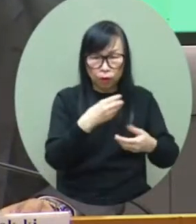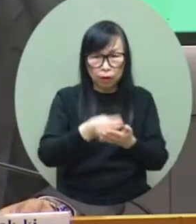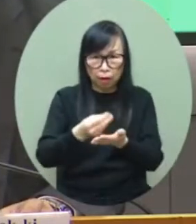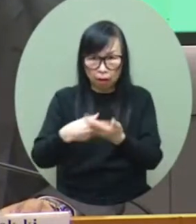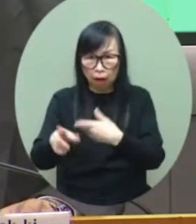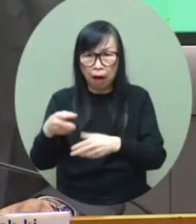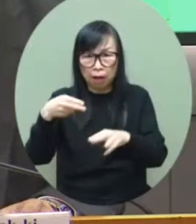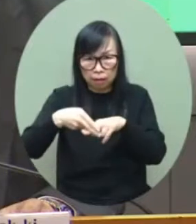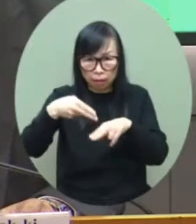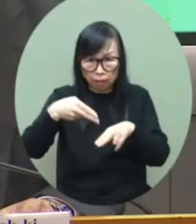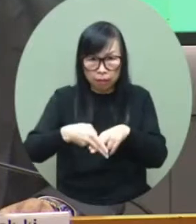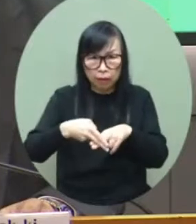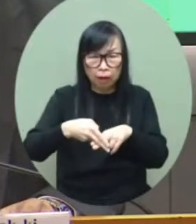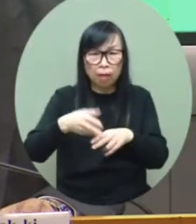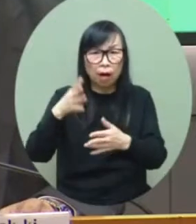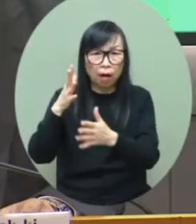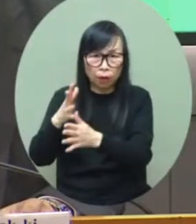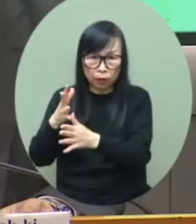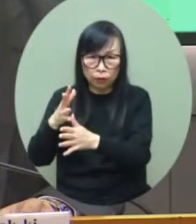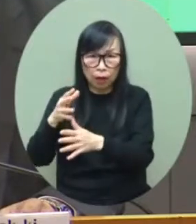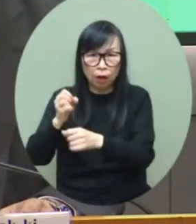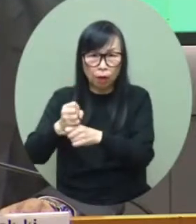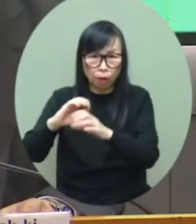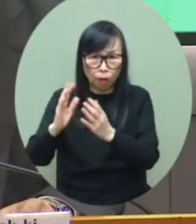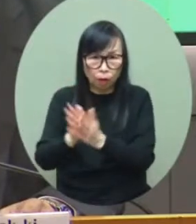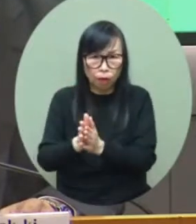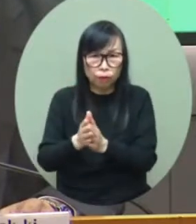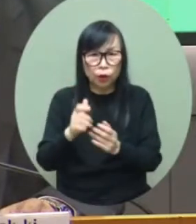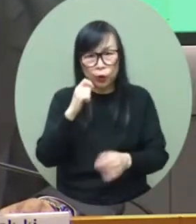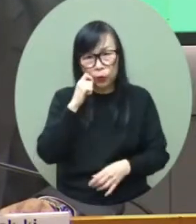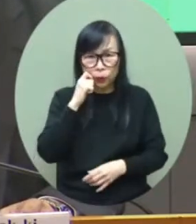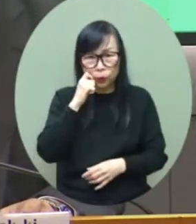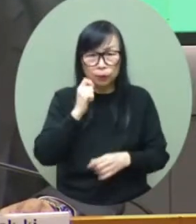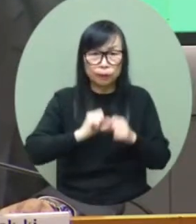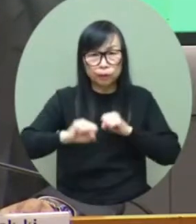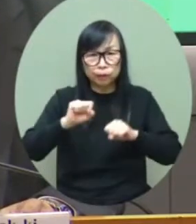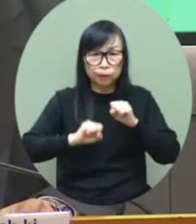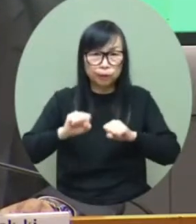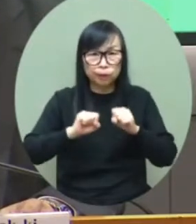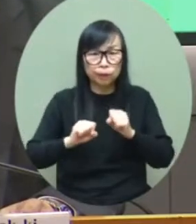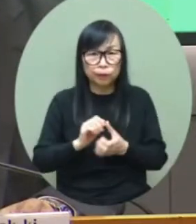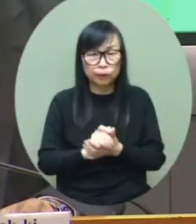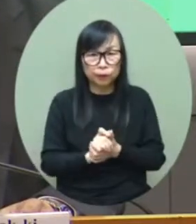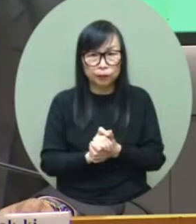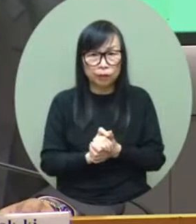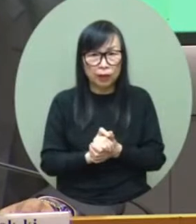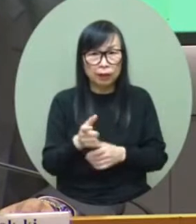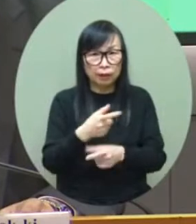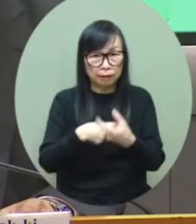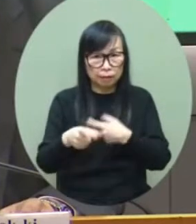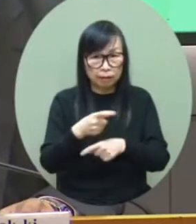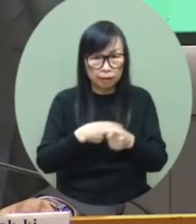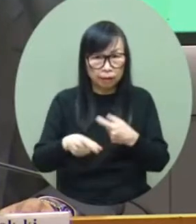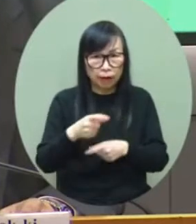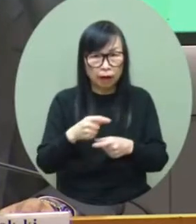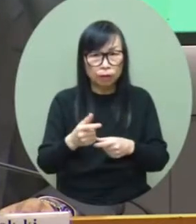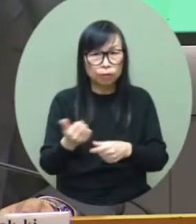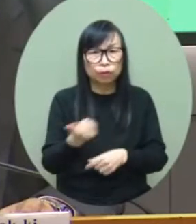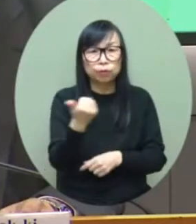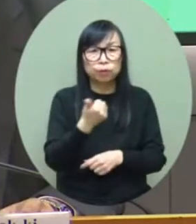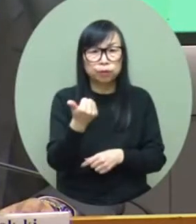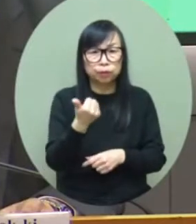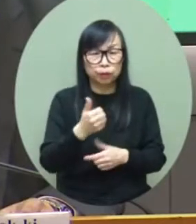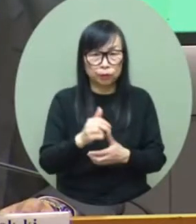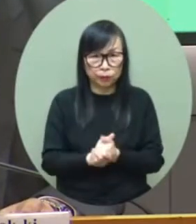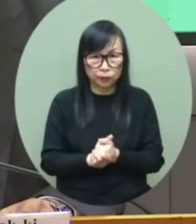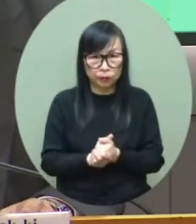reunited, and business, retail, catering, and many other sectors have